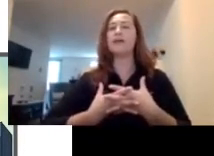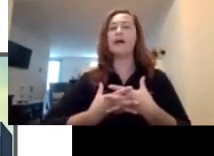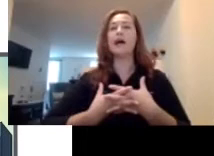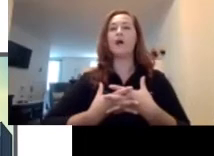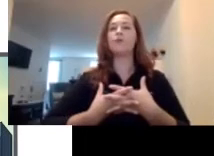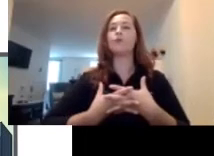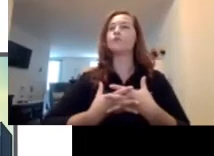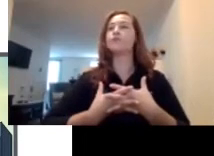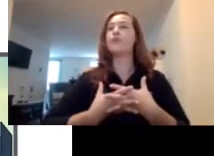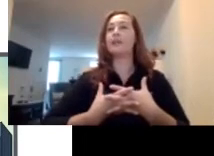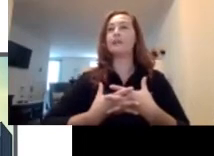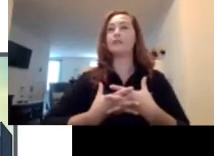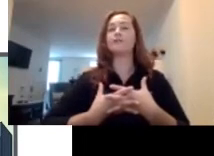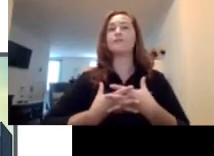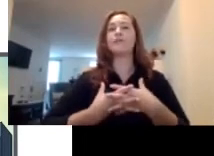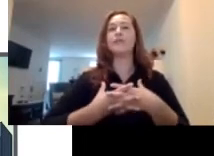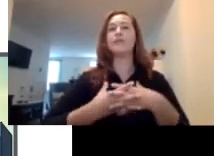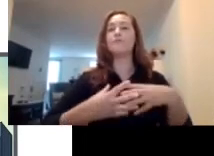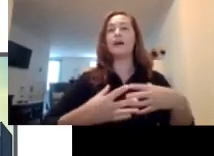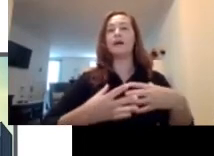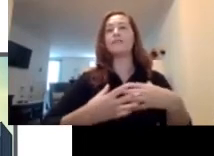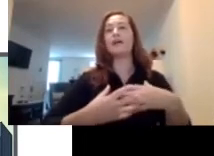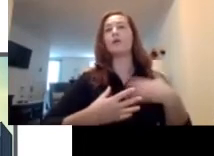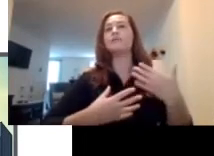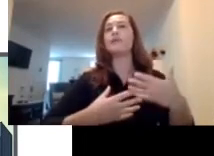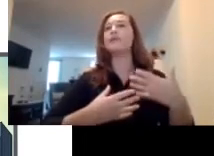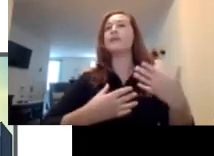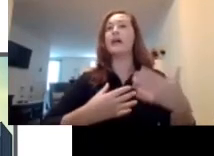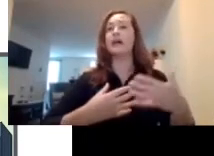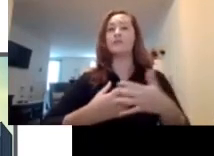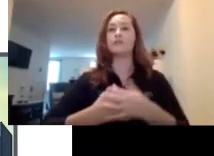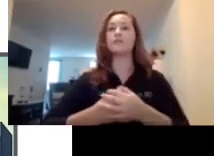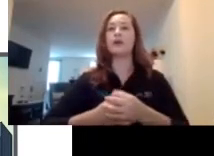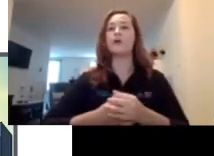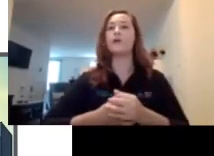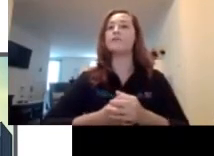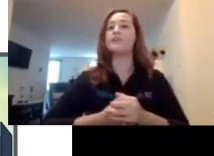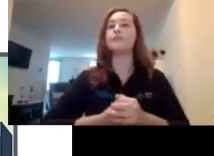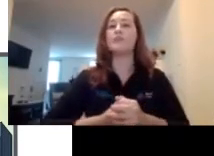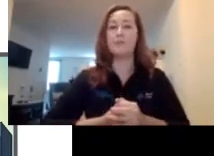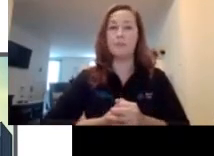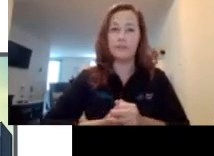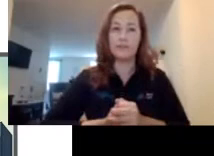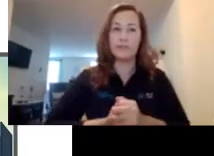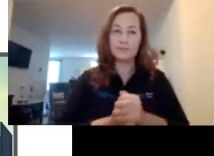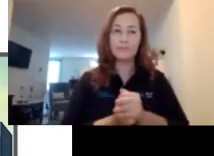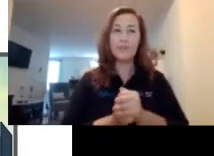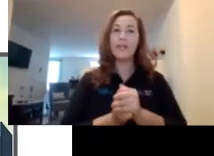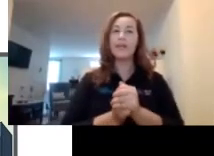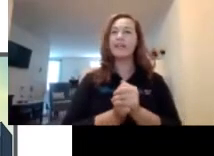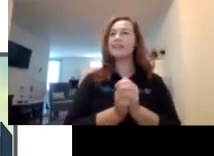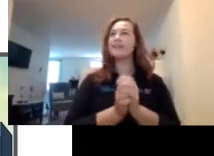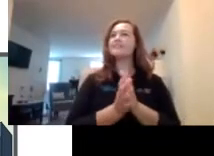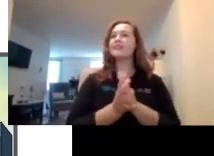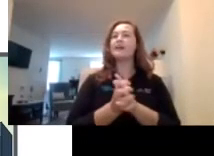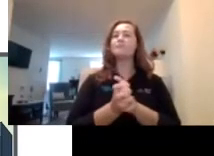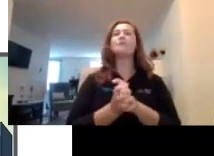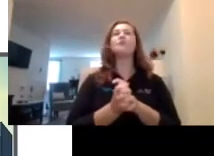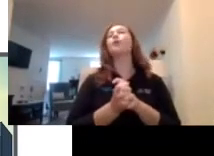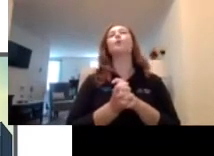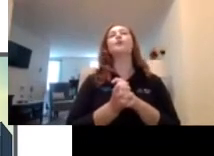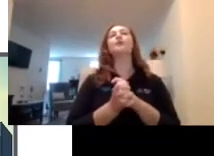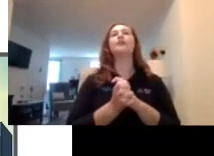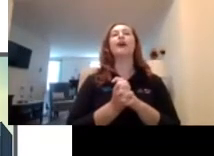reflect how those values impact our daily actions on a day-to-day basis. And at that